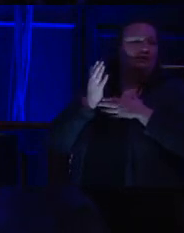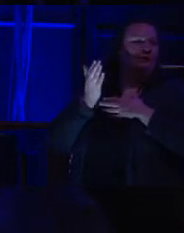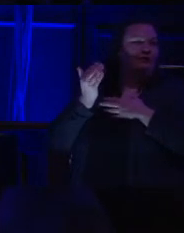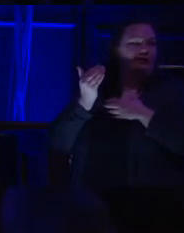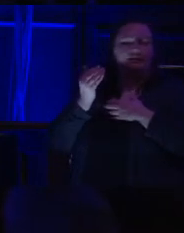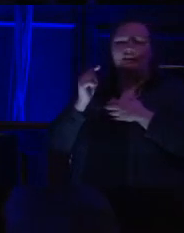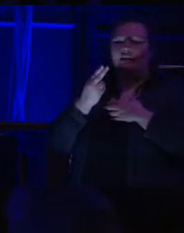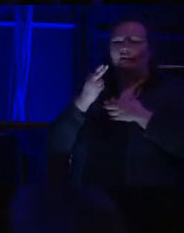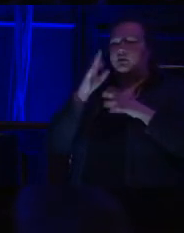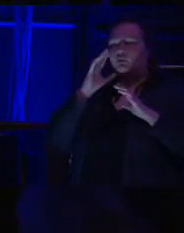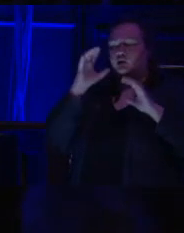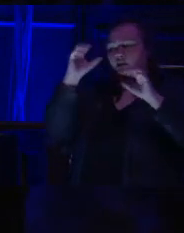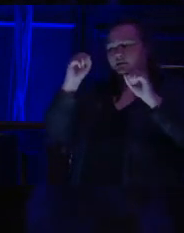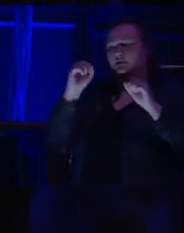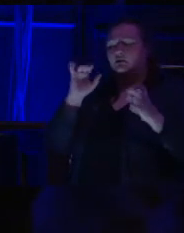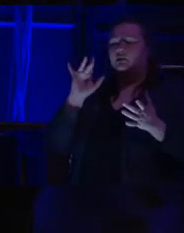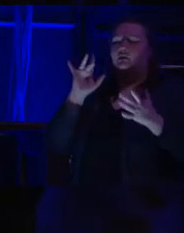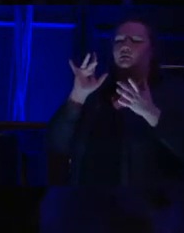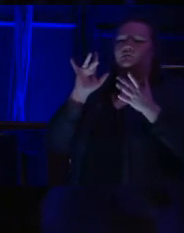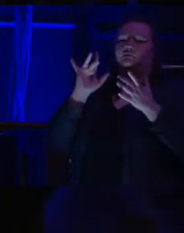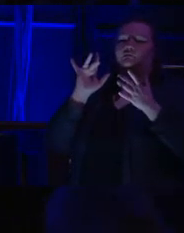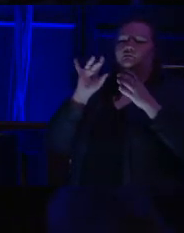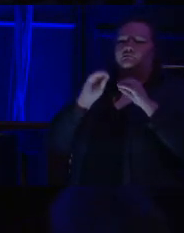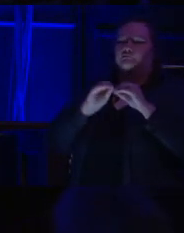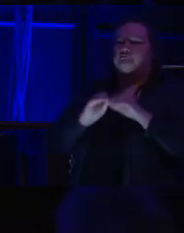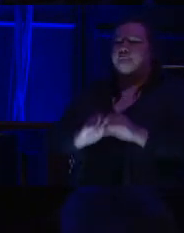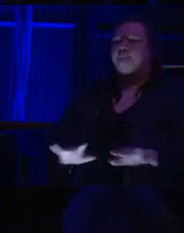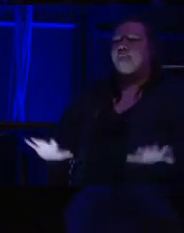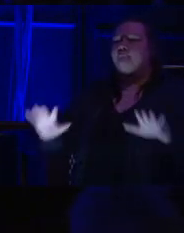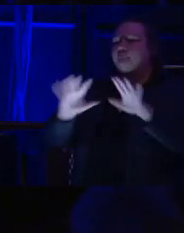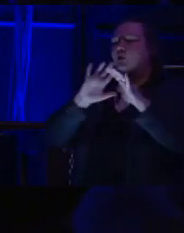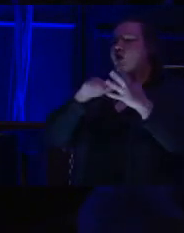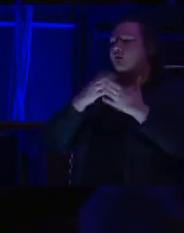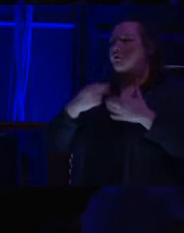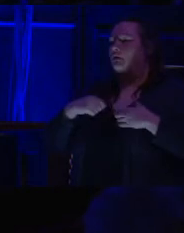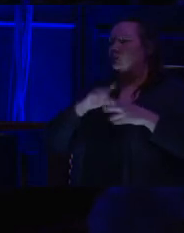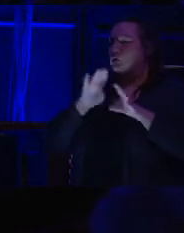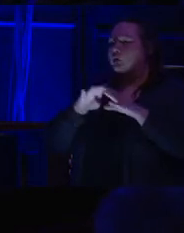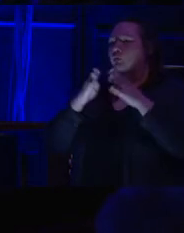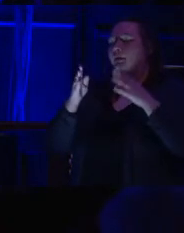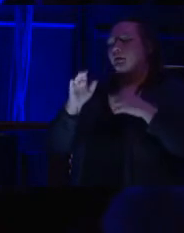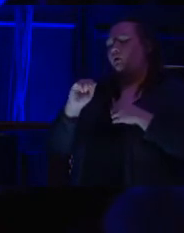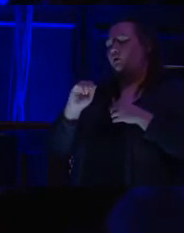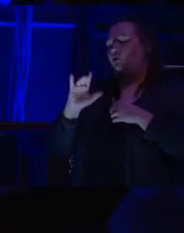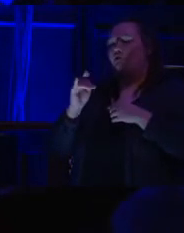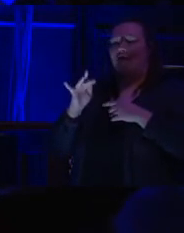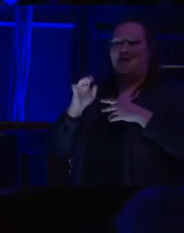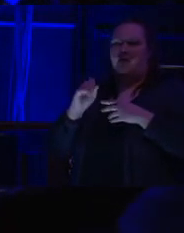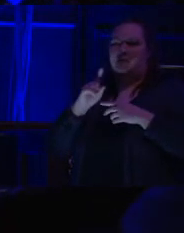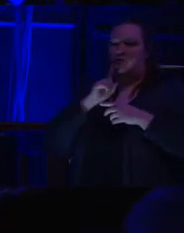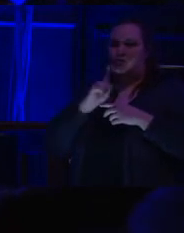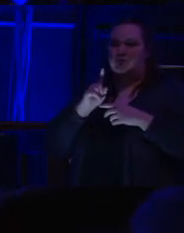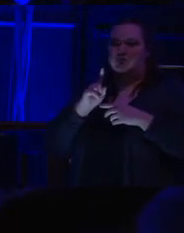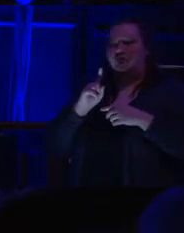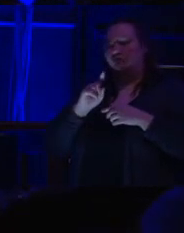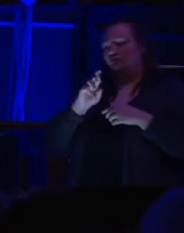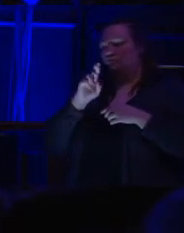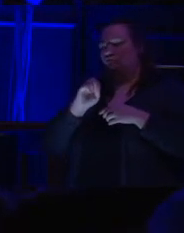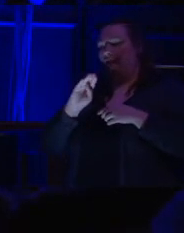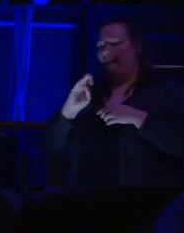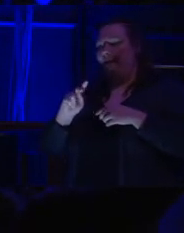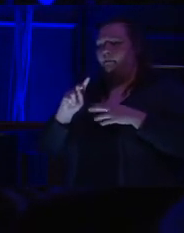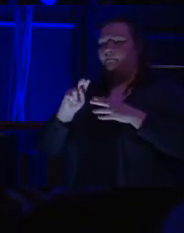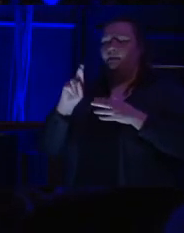president, reaching all of us as we open the archives to remap and